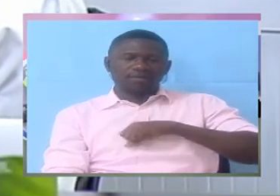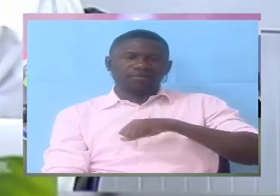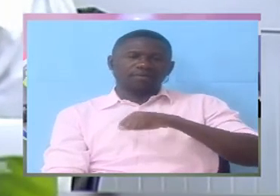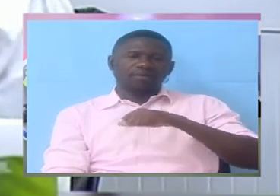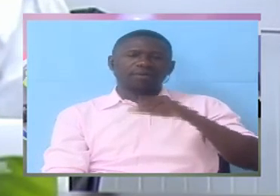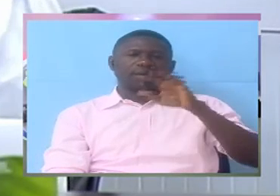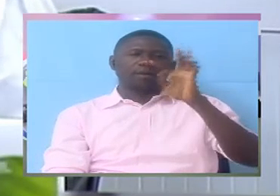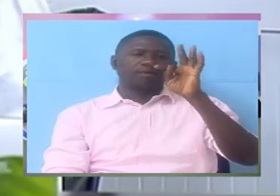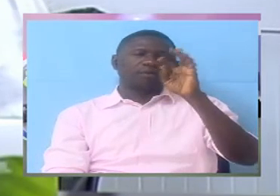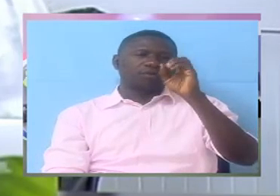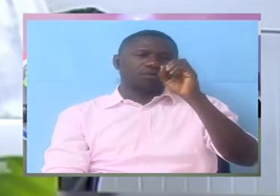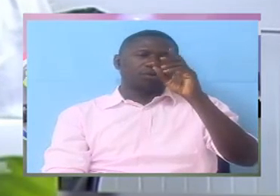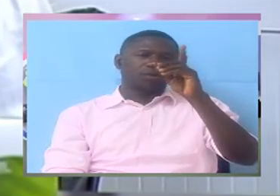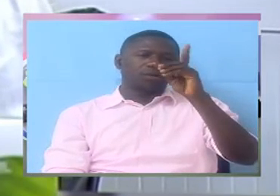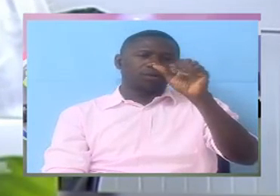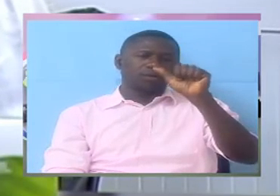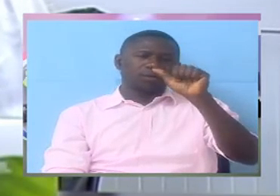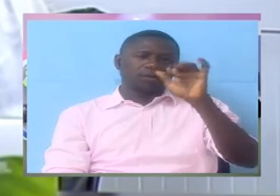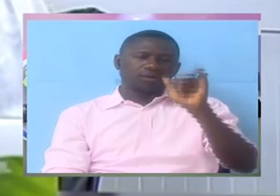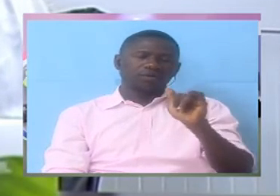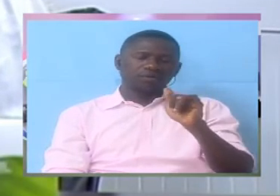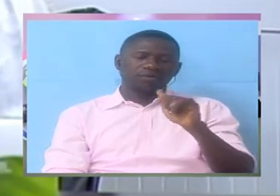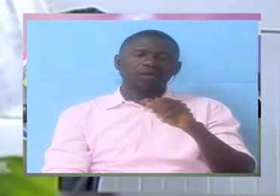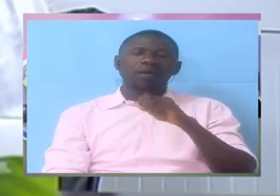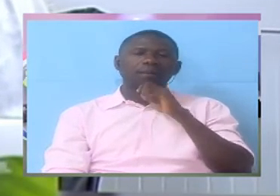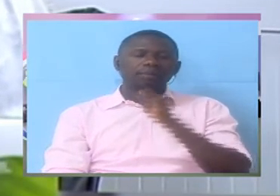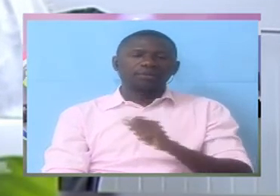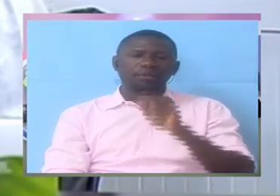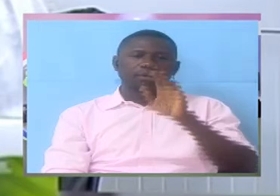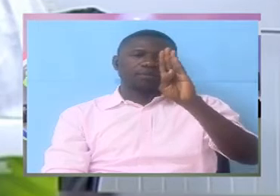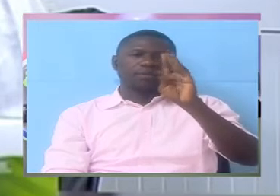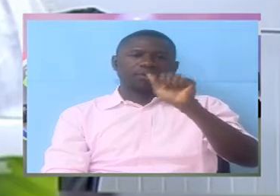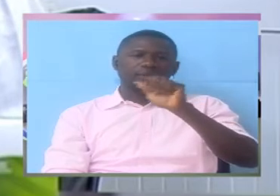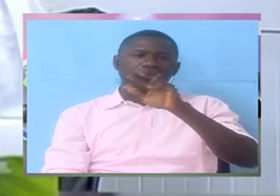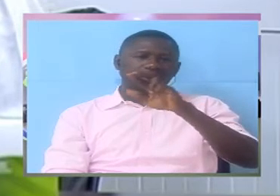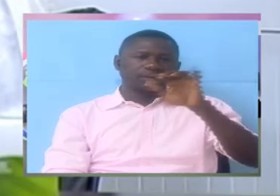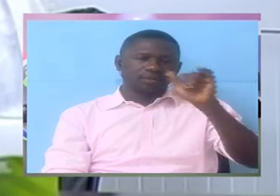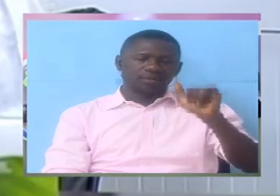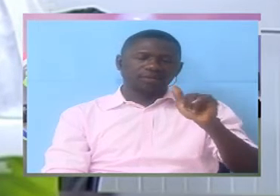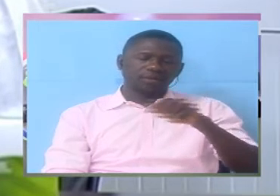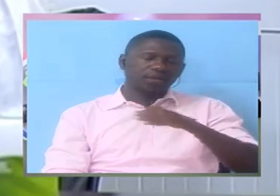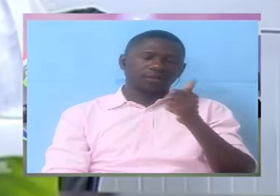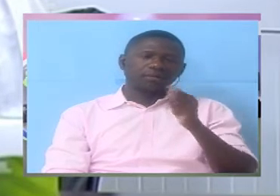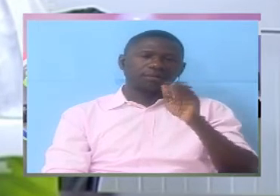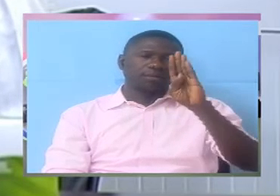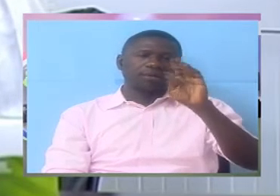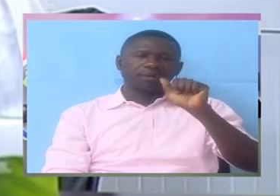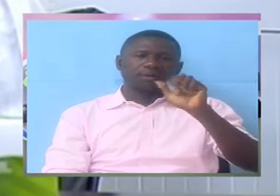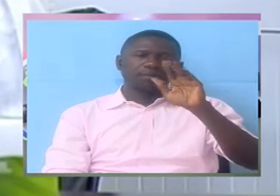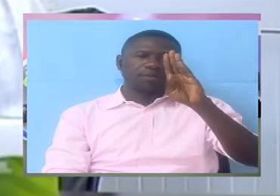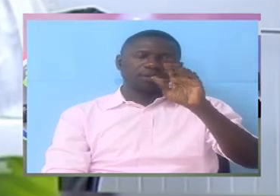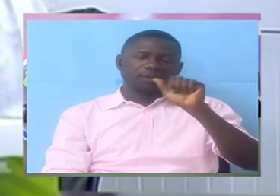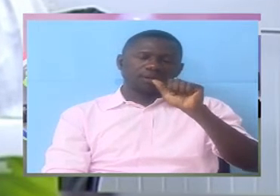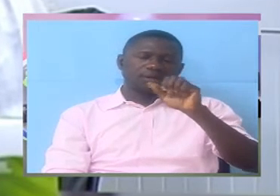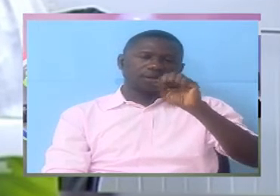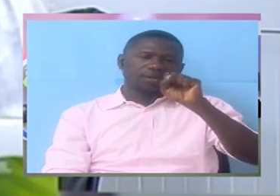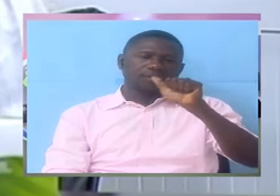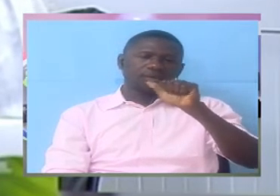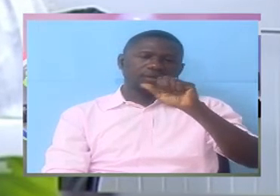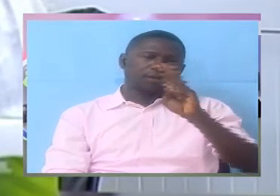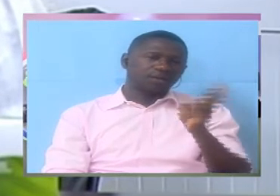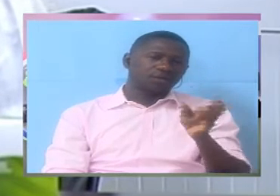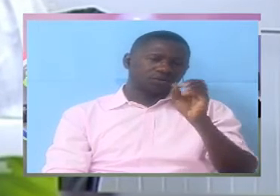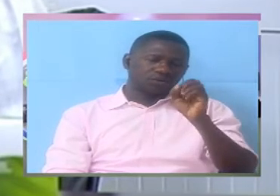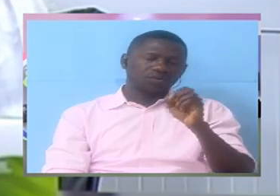Fode, Mr. Barry. Baba Saho. Baba Saho. And Baba Dindin Jawad. And Baba Dindin Jawad. Yes, I